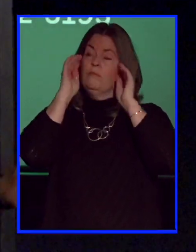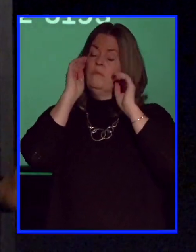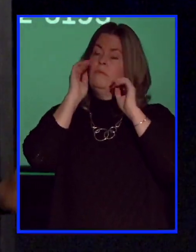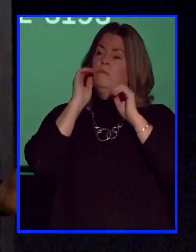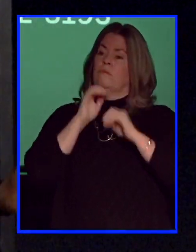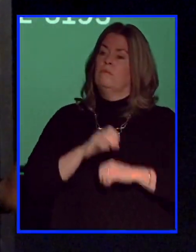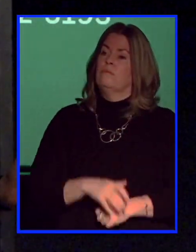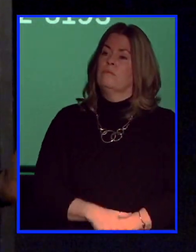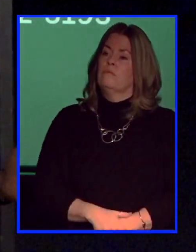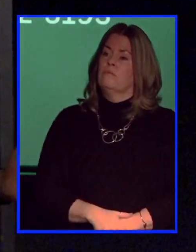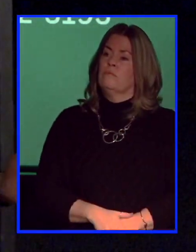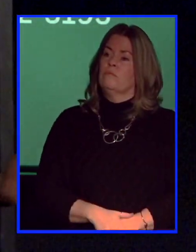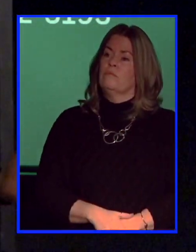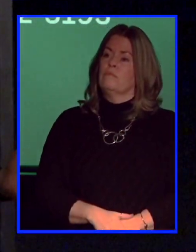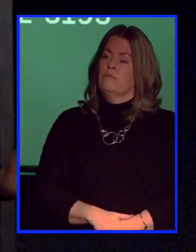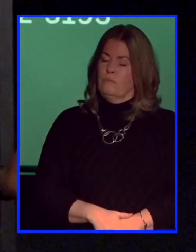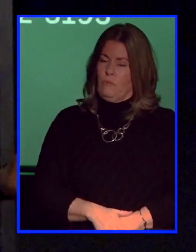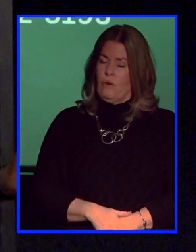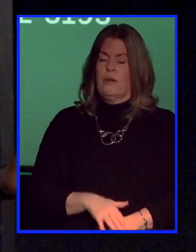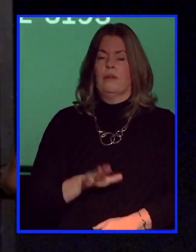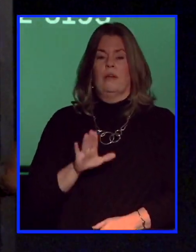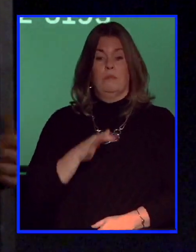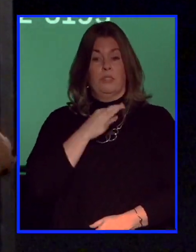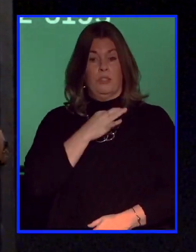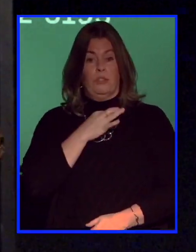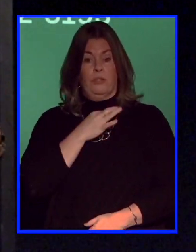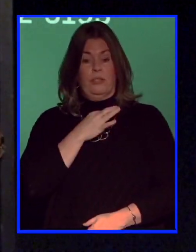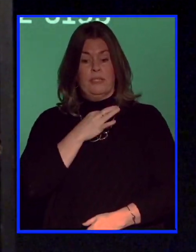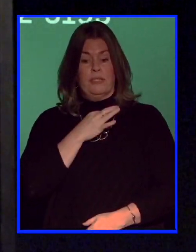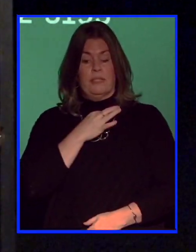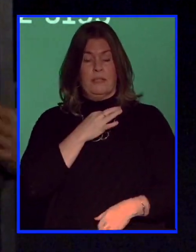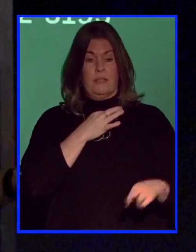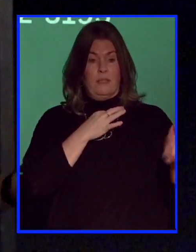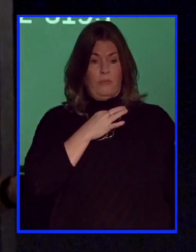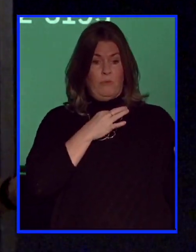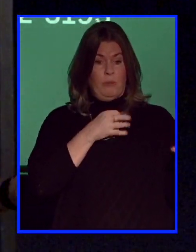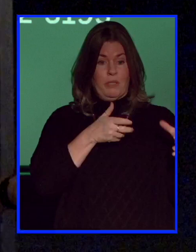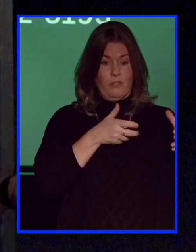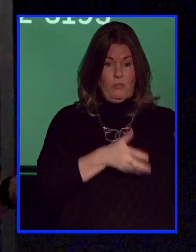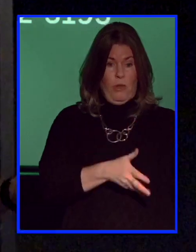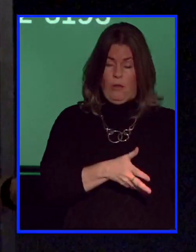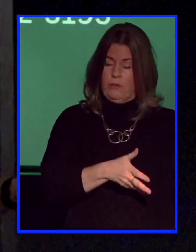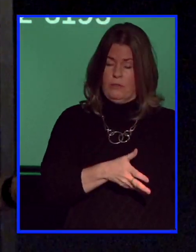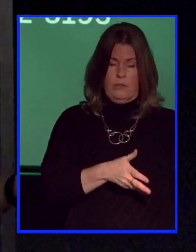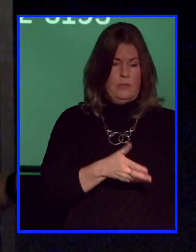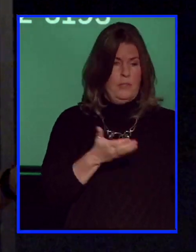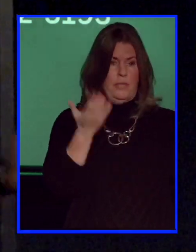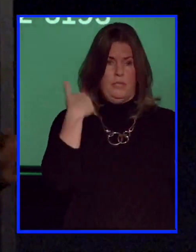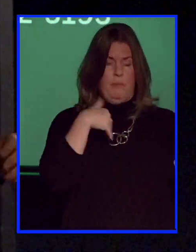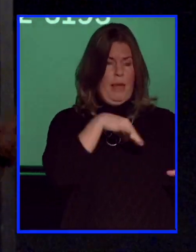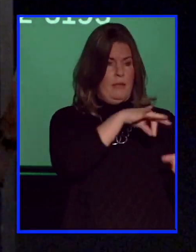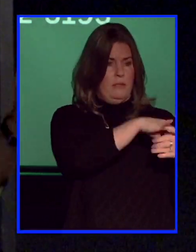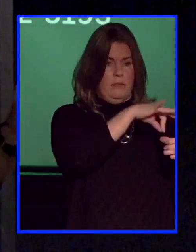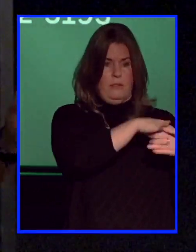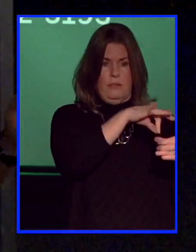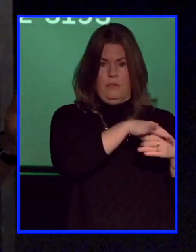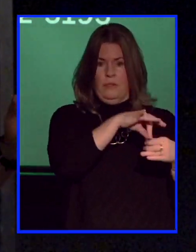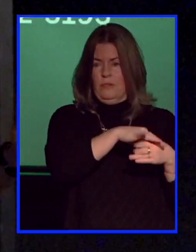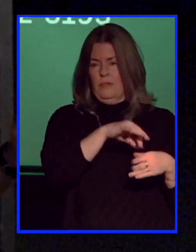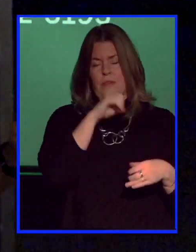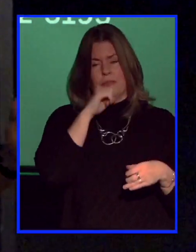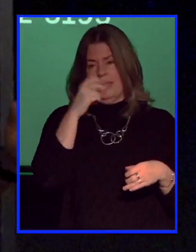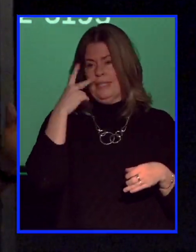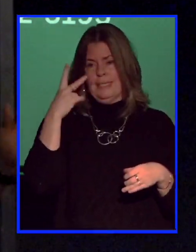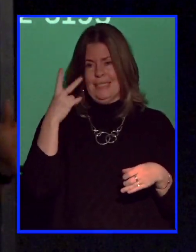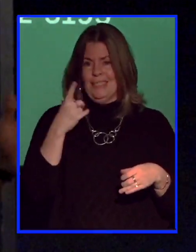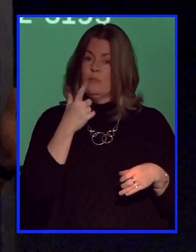just wondering, you know, given the fact that Republicans lost majorly in these past midterm elections or didn't see the sort of red wave